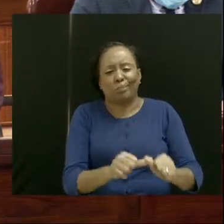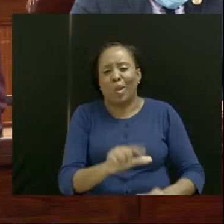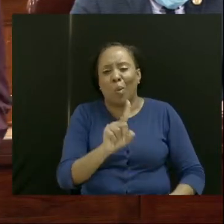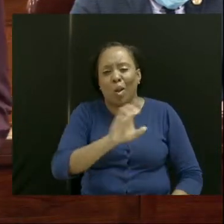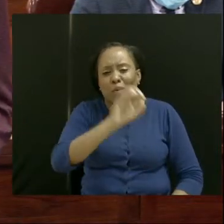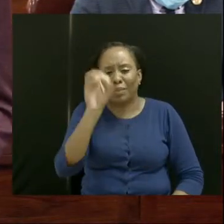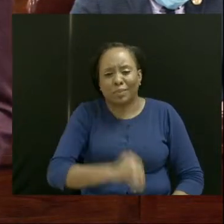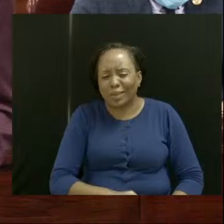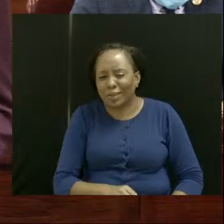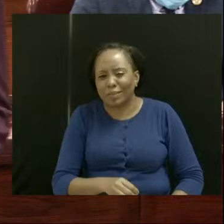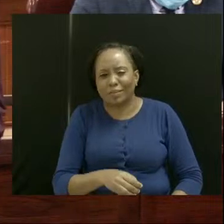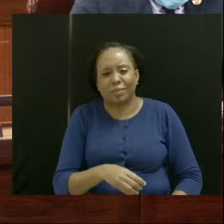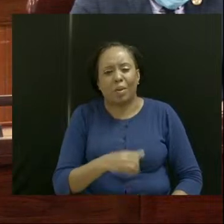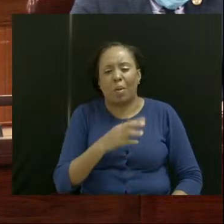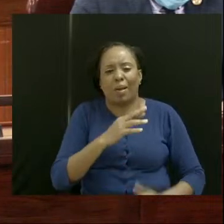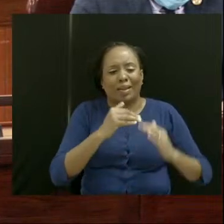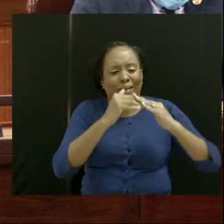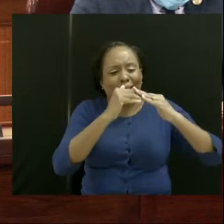than 1%.